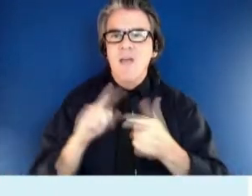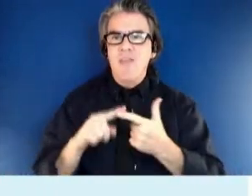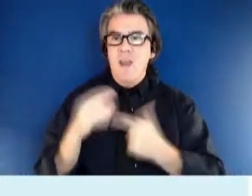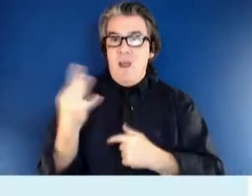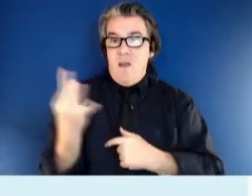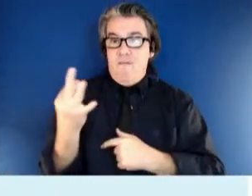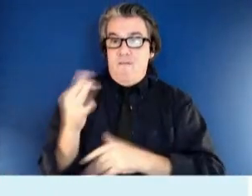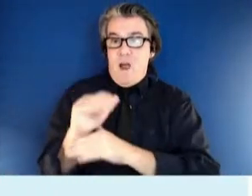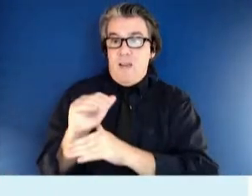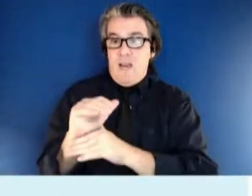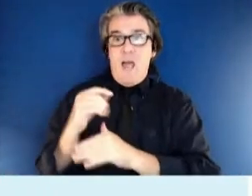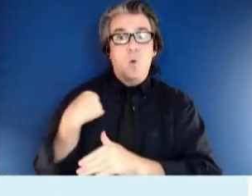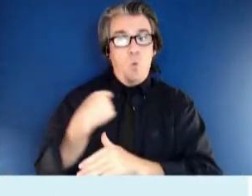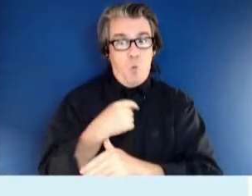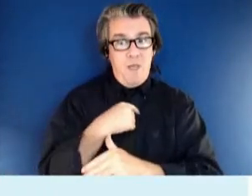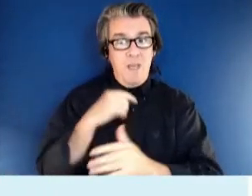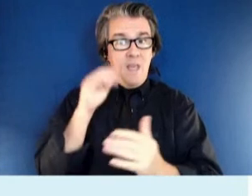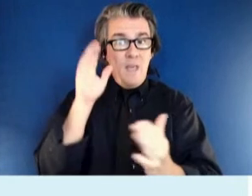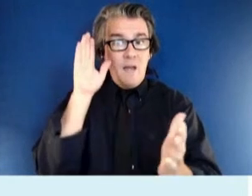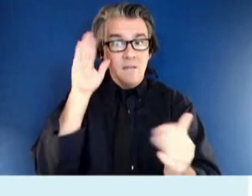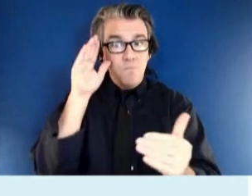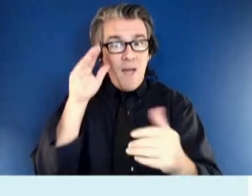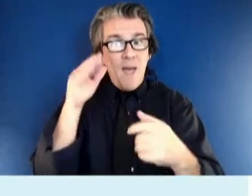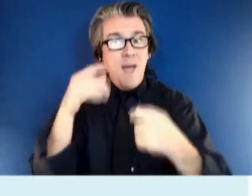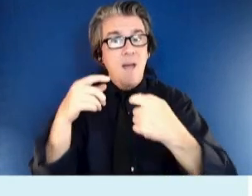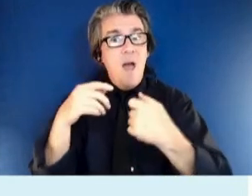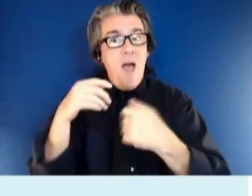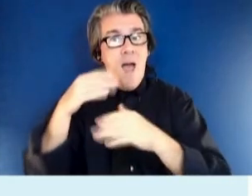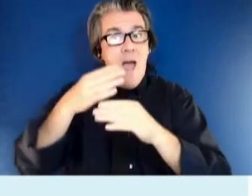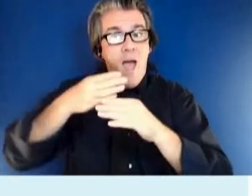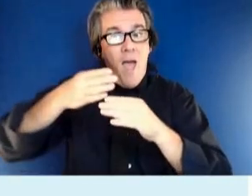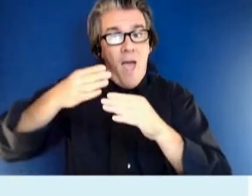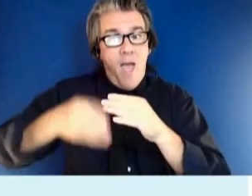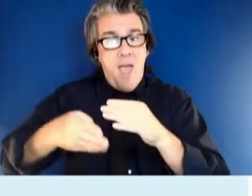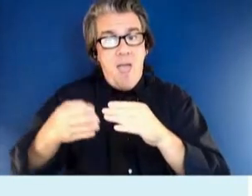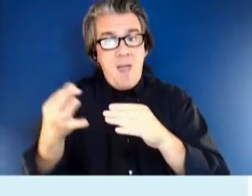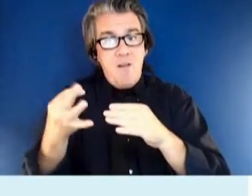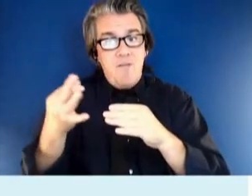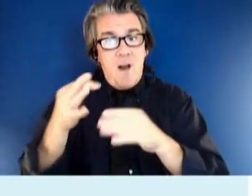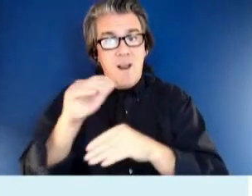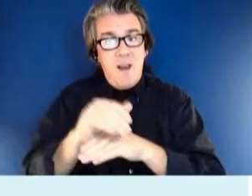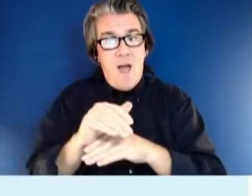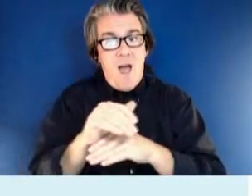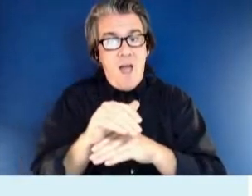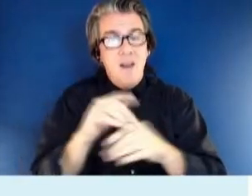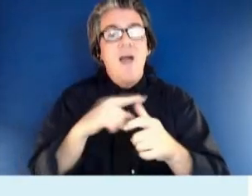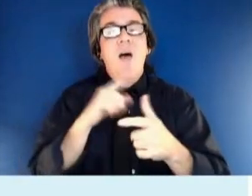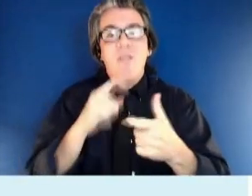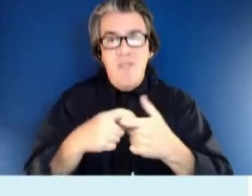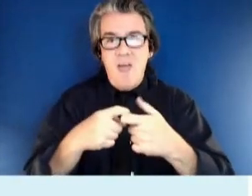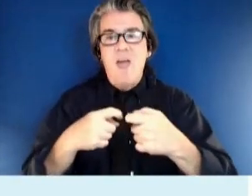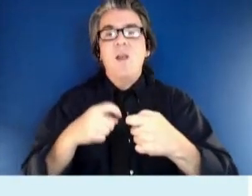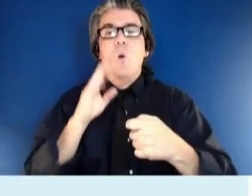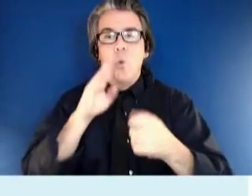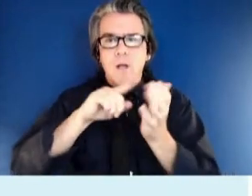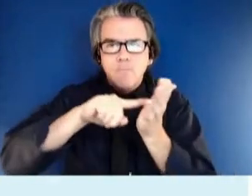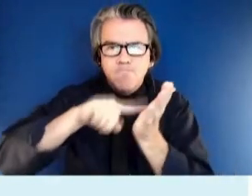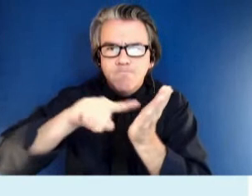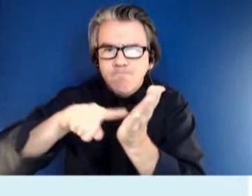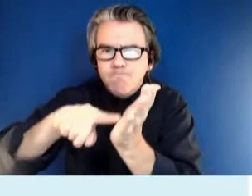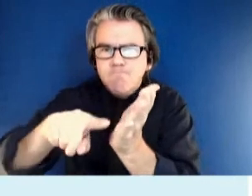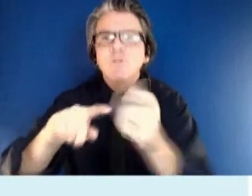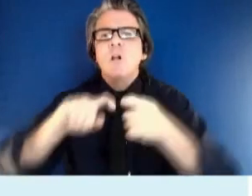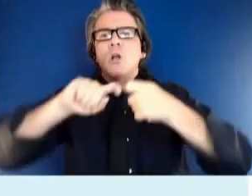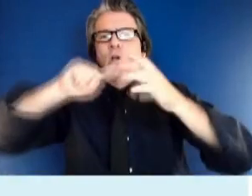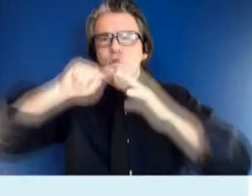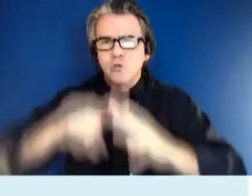late on Friday night. Again, that is dependent on the weather. And throughout this event, we are ready to support our customers, and we'll be